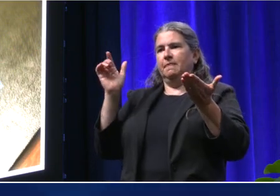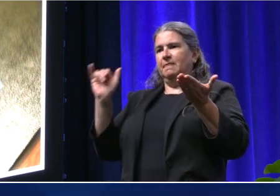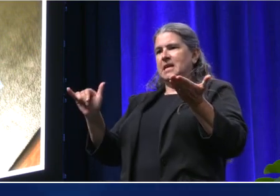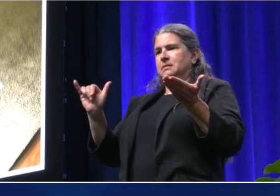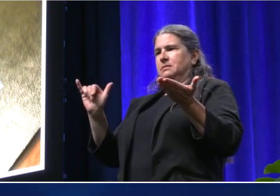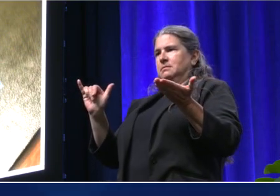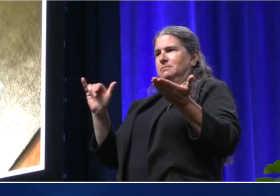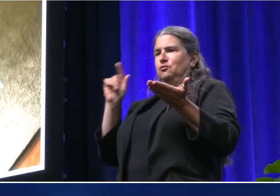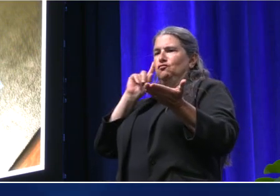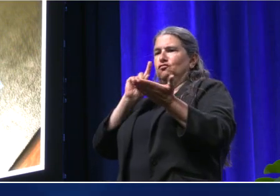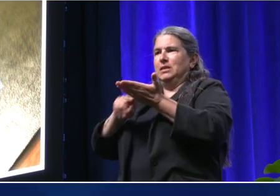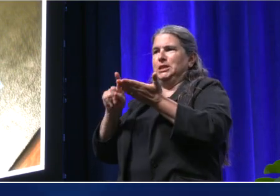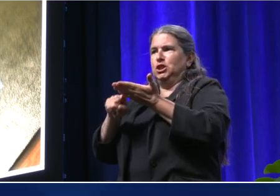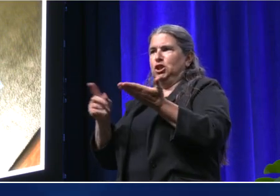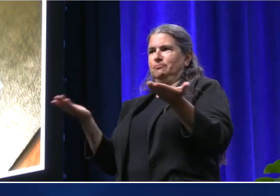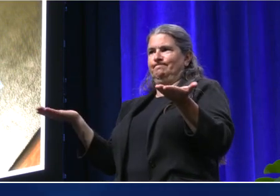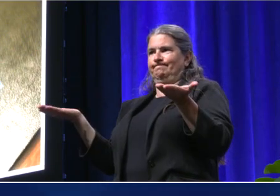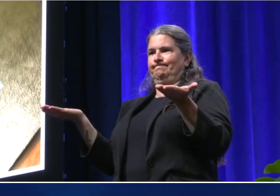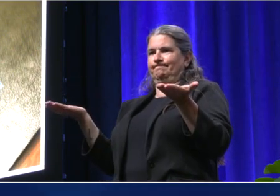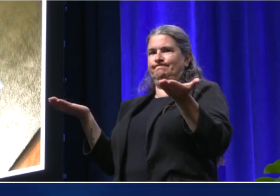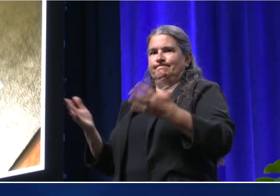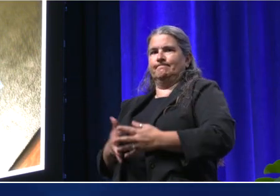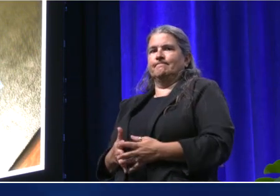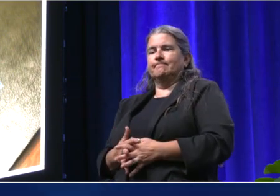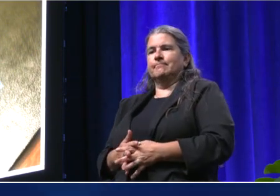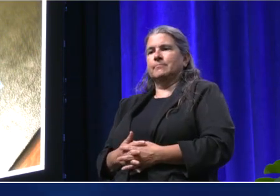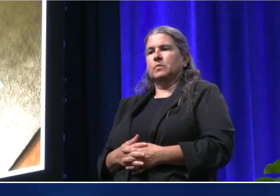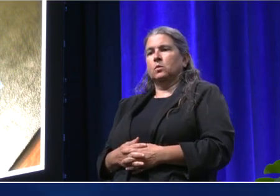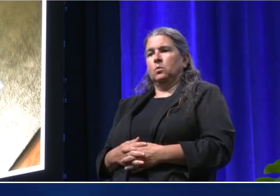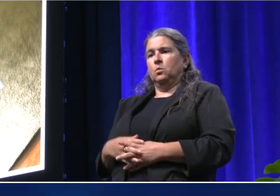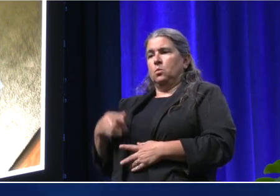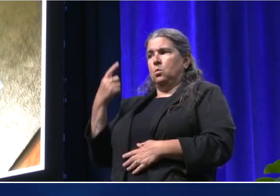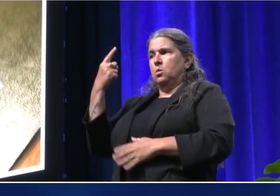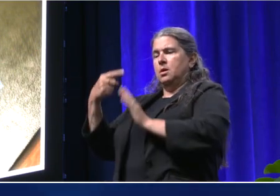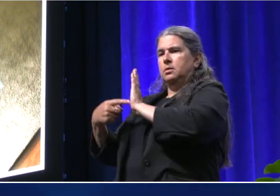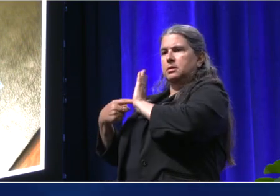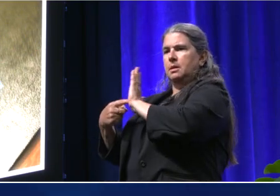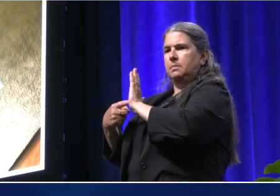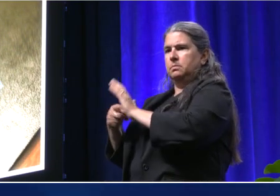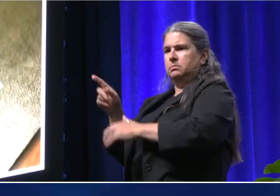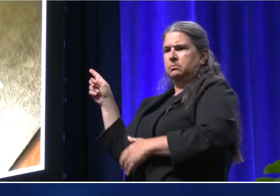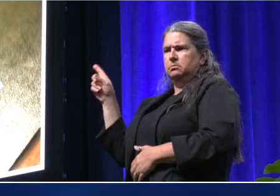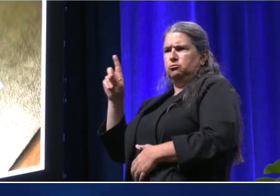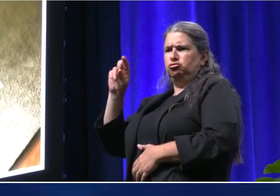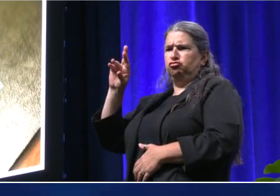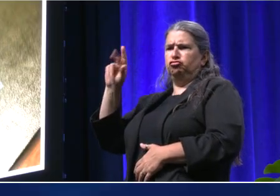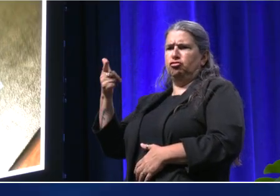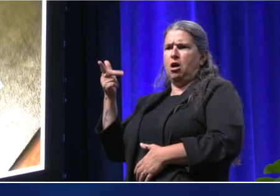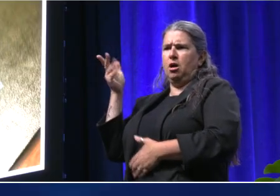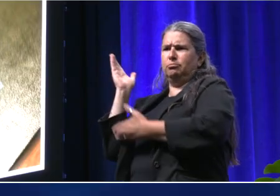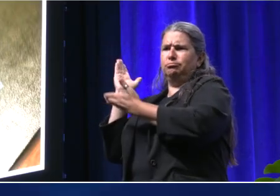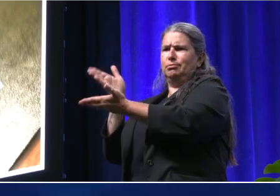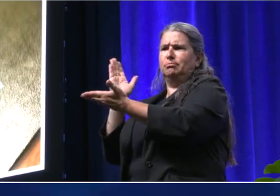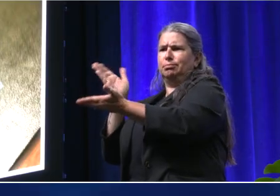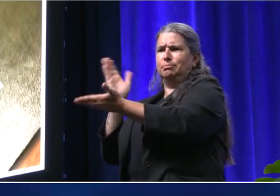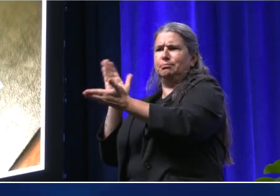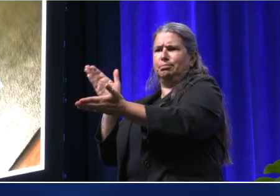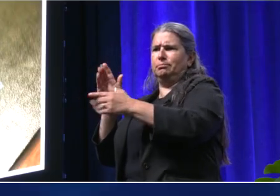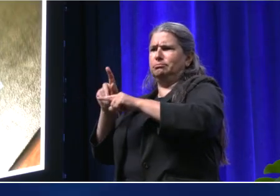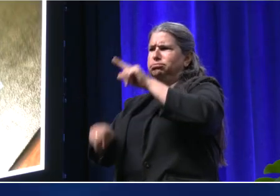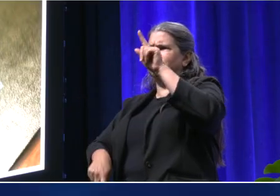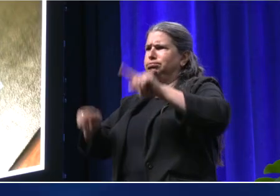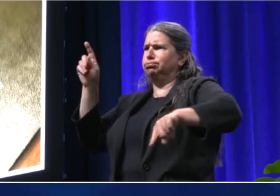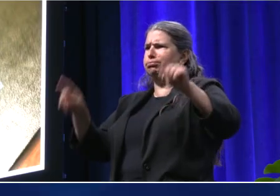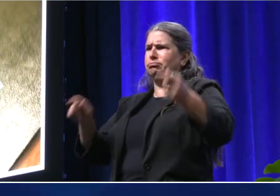service projects. We all know that the drug supply changes rapidly, but we don't find out what's in drugs until it's too late,